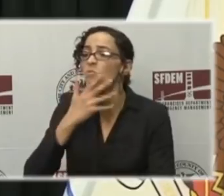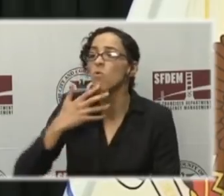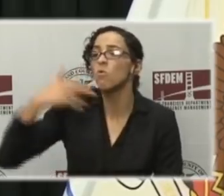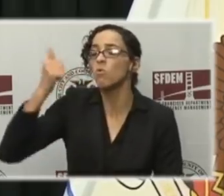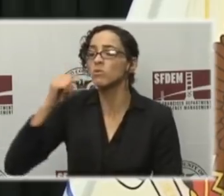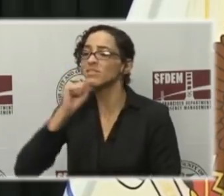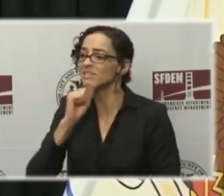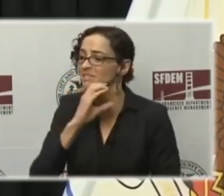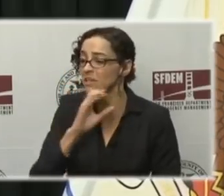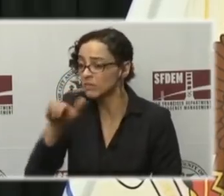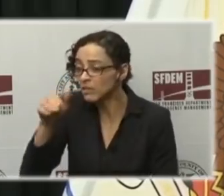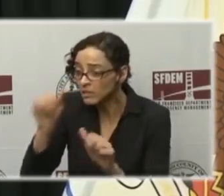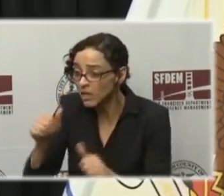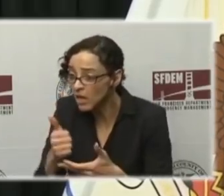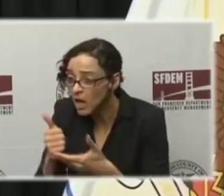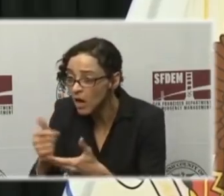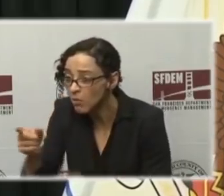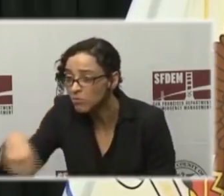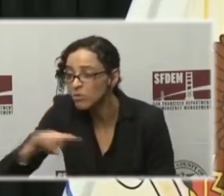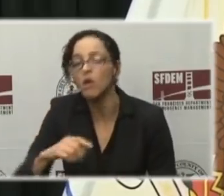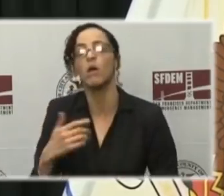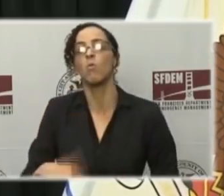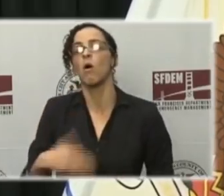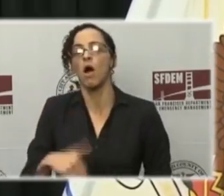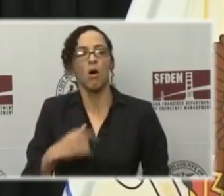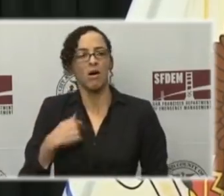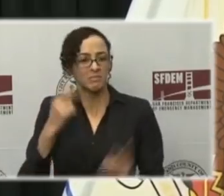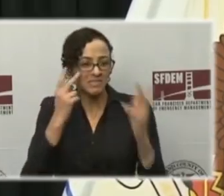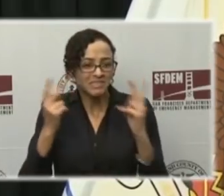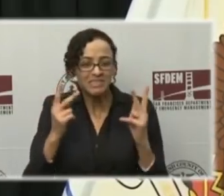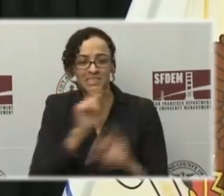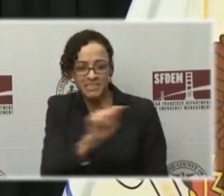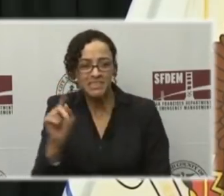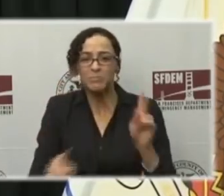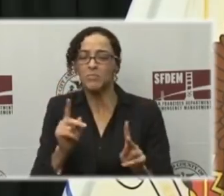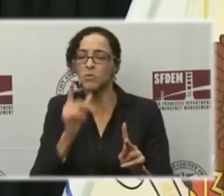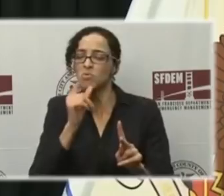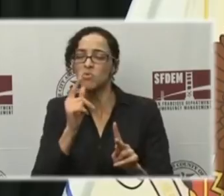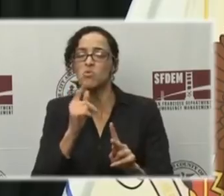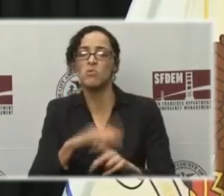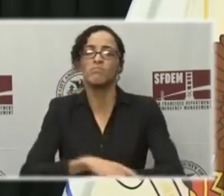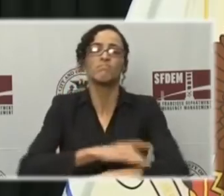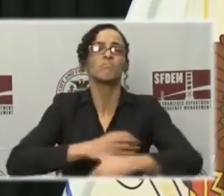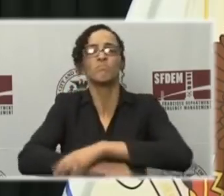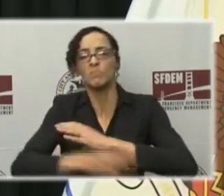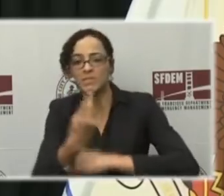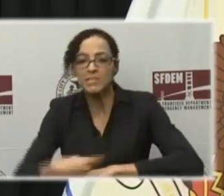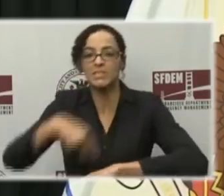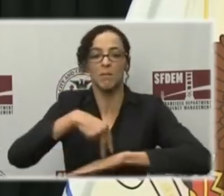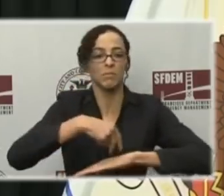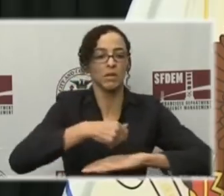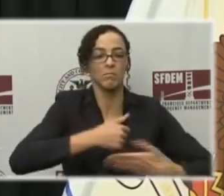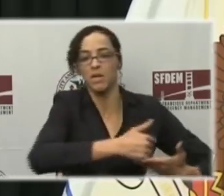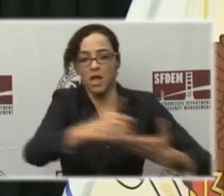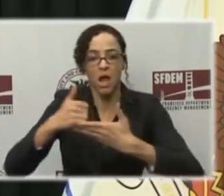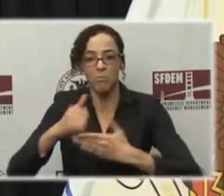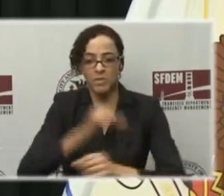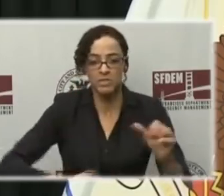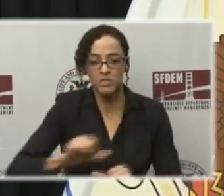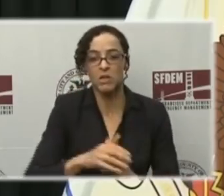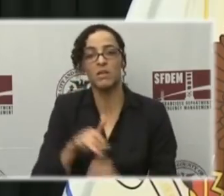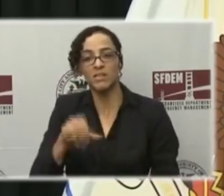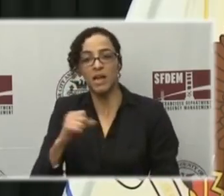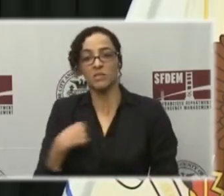being there for one another. Because we know that it's not just about the physical health and what we need to do to combat